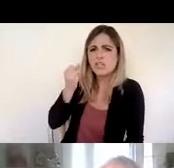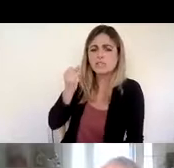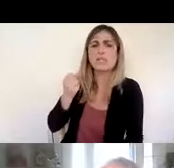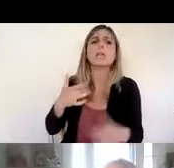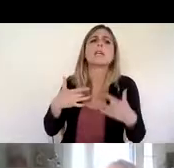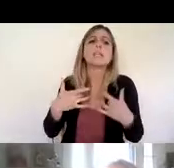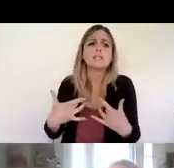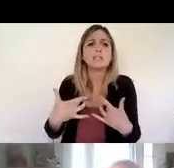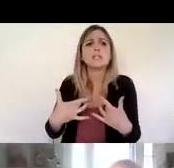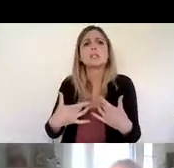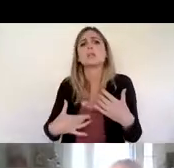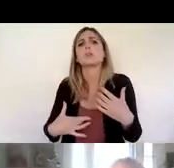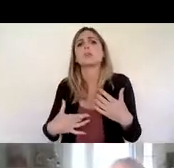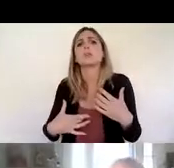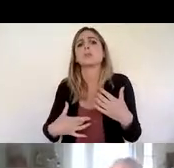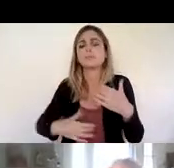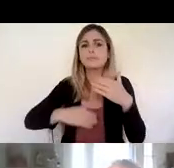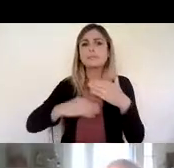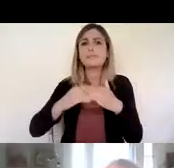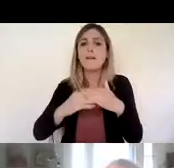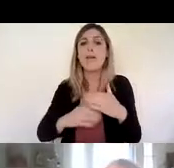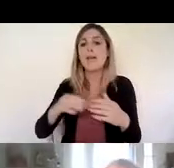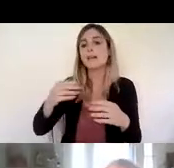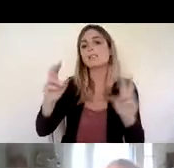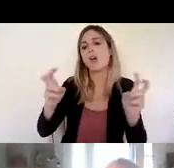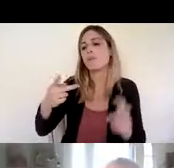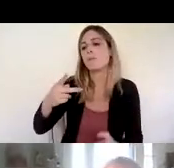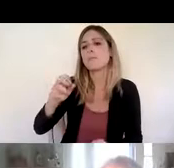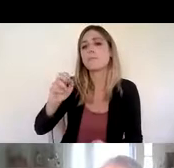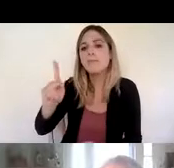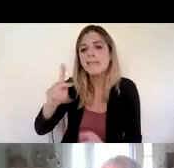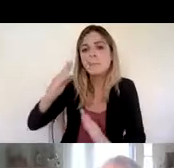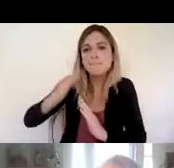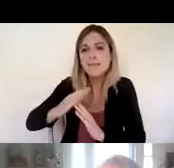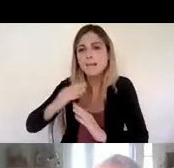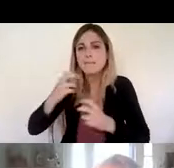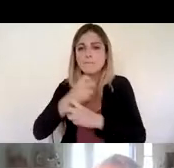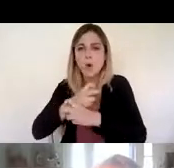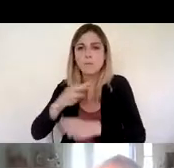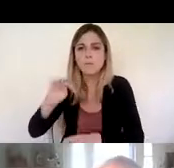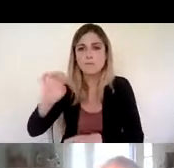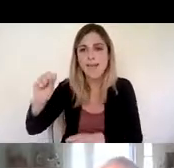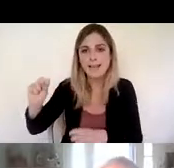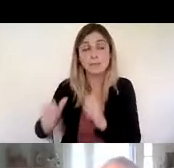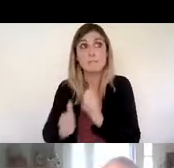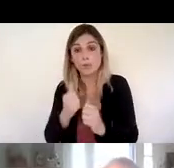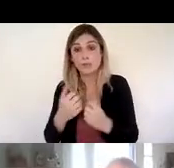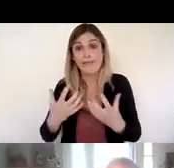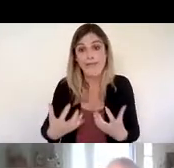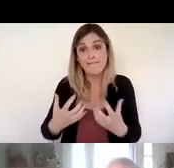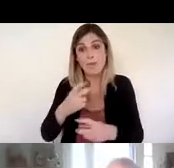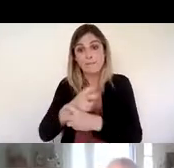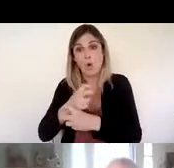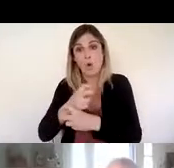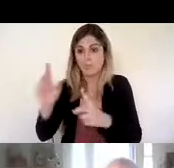what's called peak bone mass, which is when our bones are as heavy and dense as they are ever going to be in our life. After